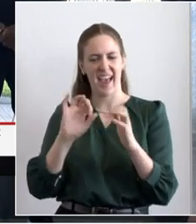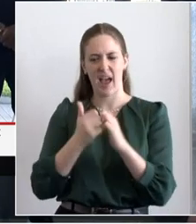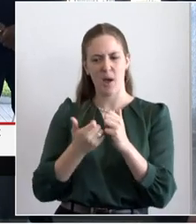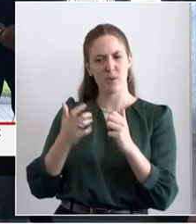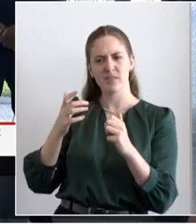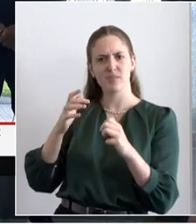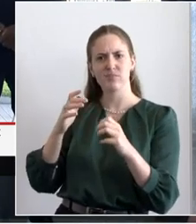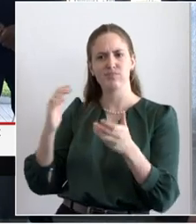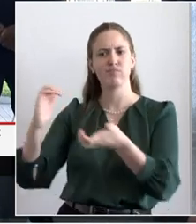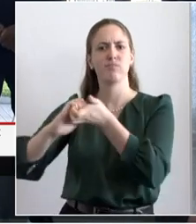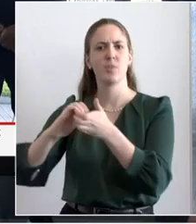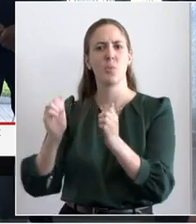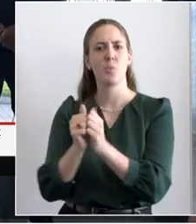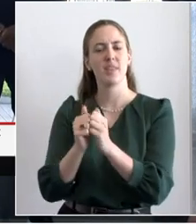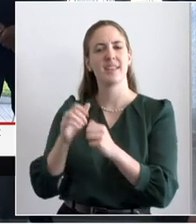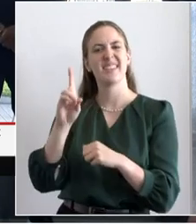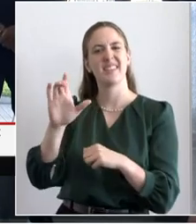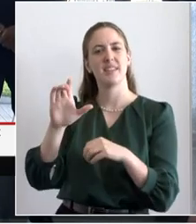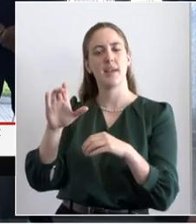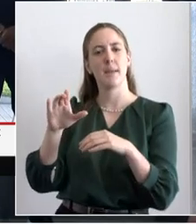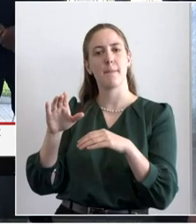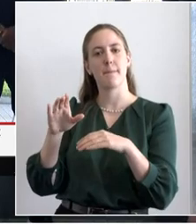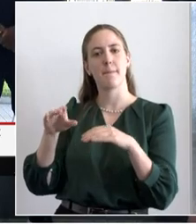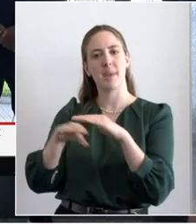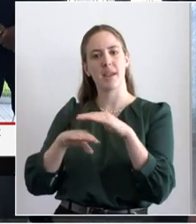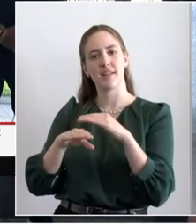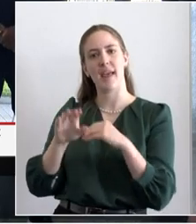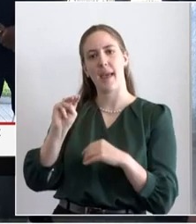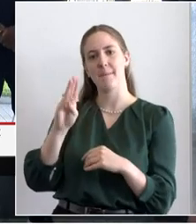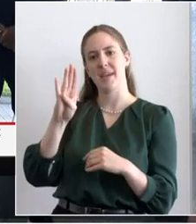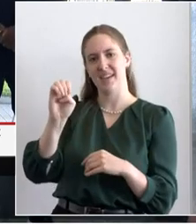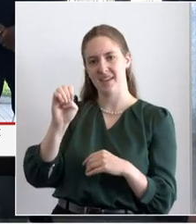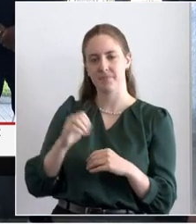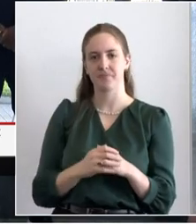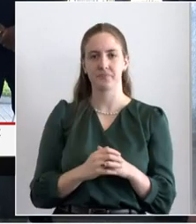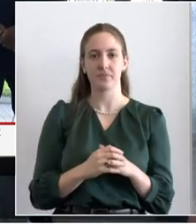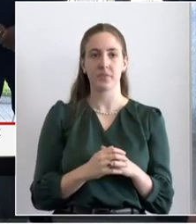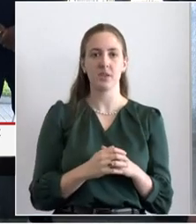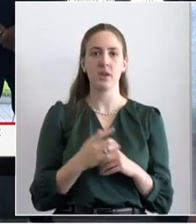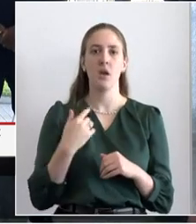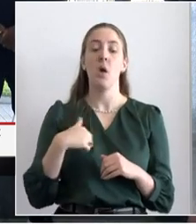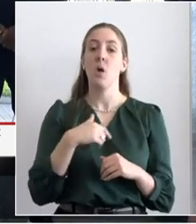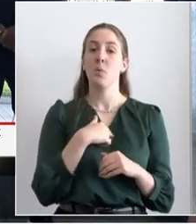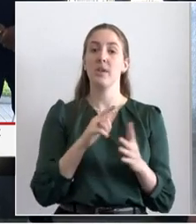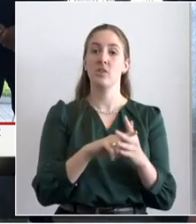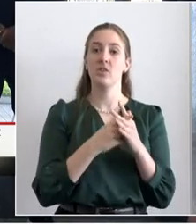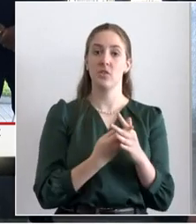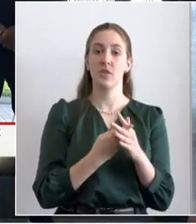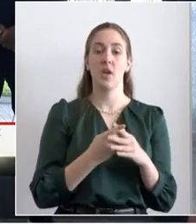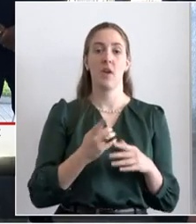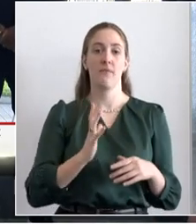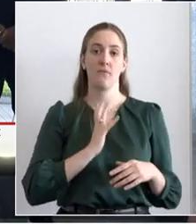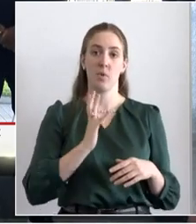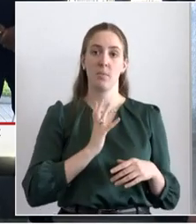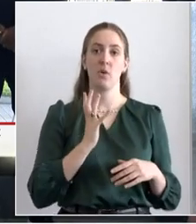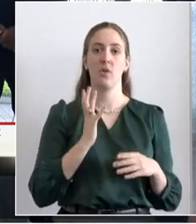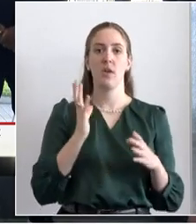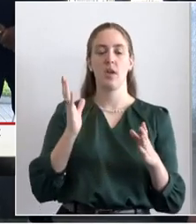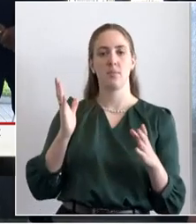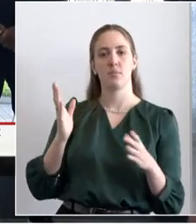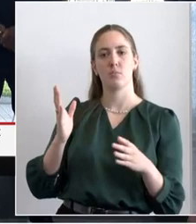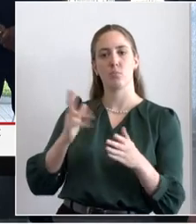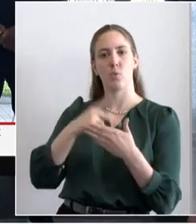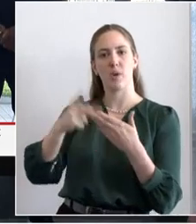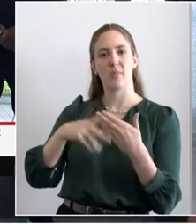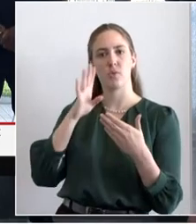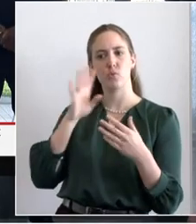MBEs. With DCAP's guidance and support, Georgetown launched a formal supplier diversity program to identify, support, and